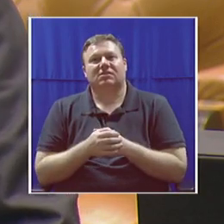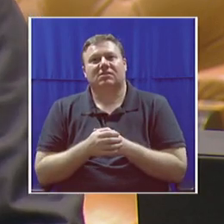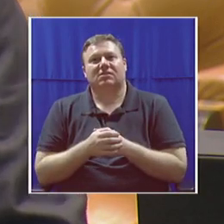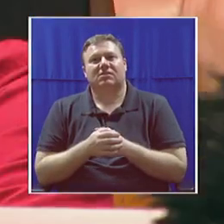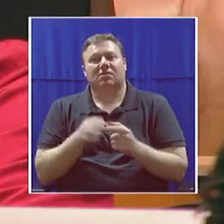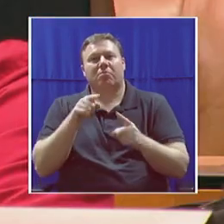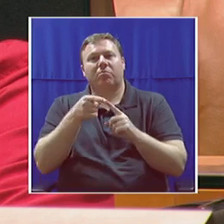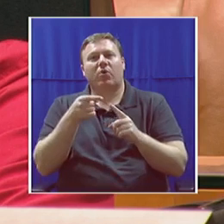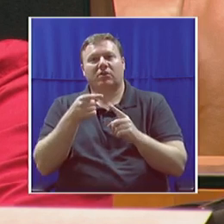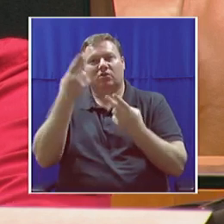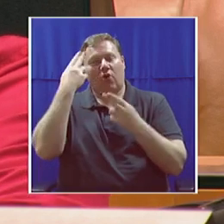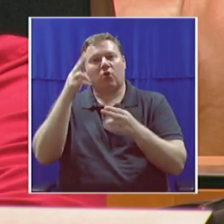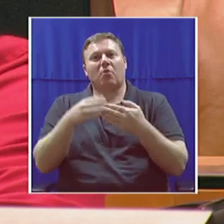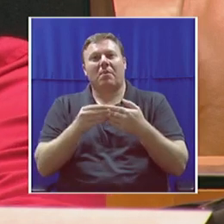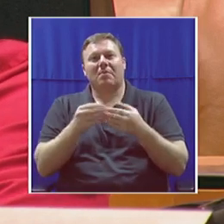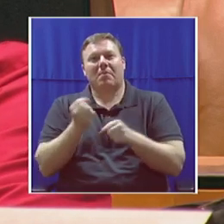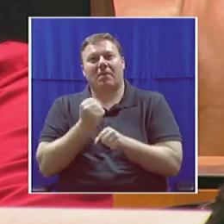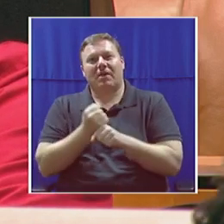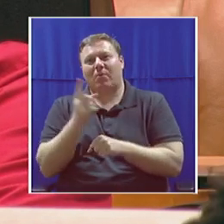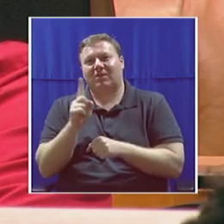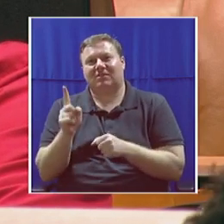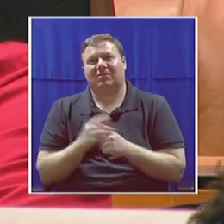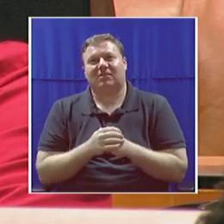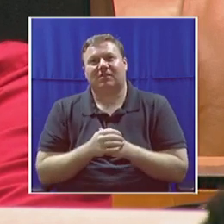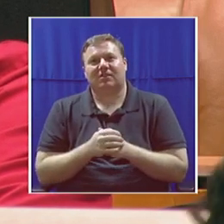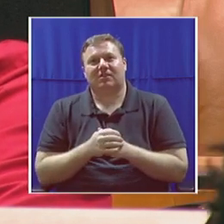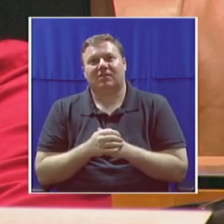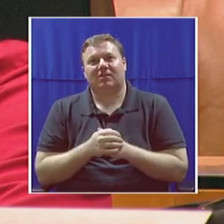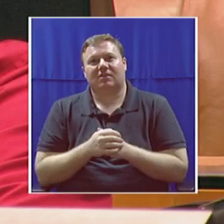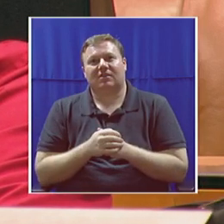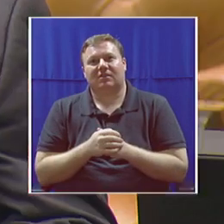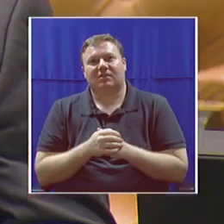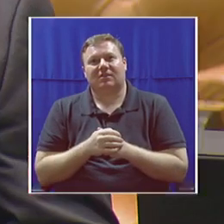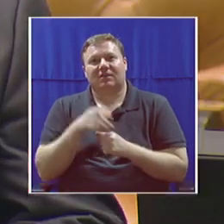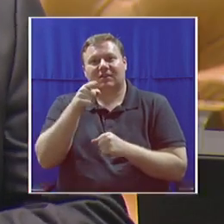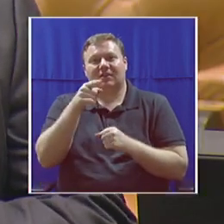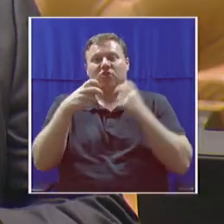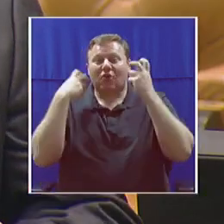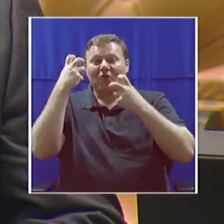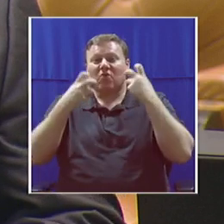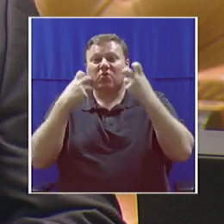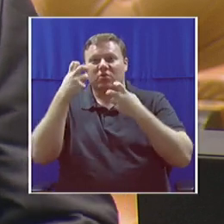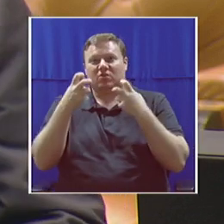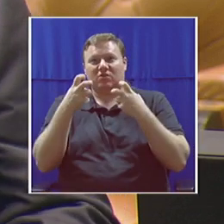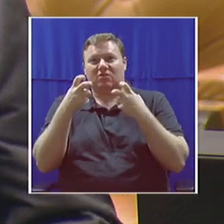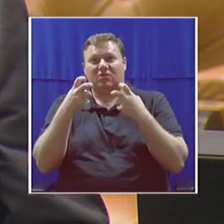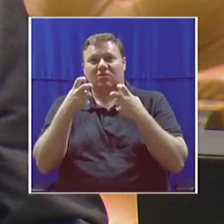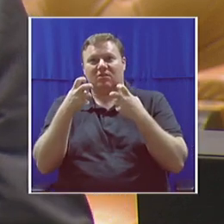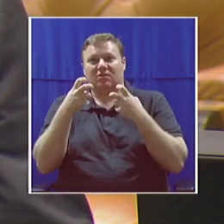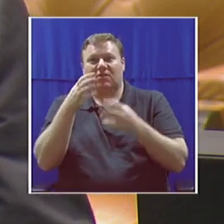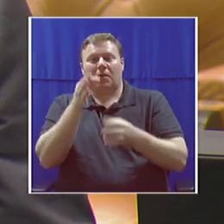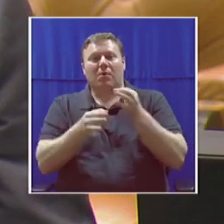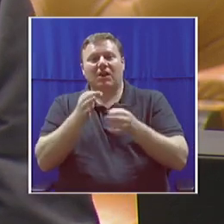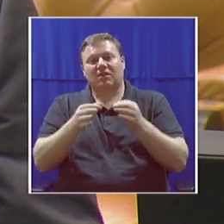Honorable member is making I am sure is confusing positions of a political party with what we have